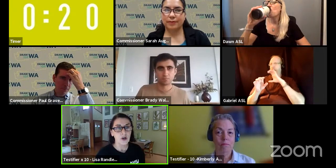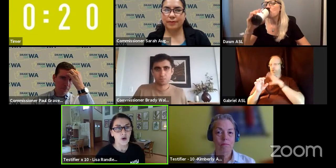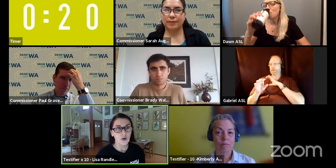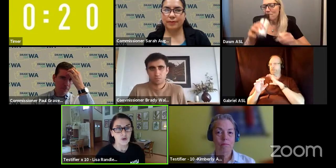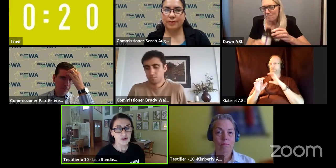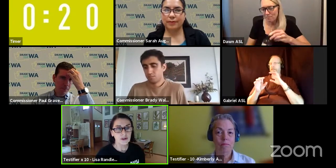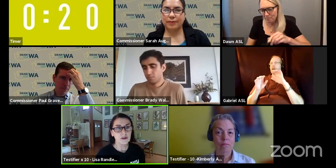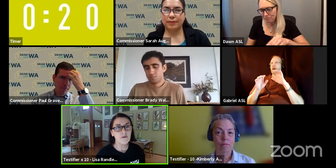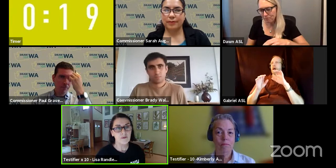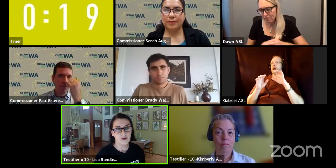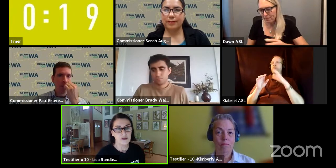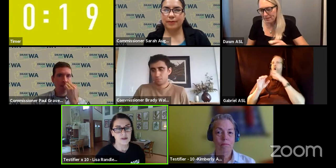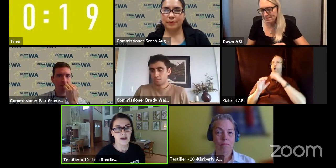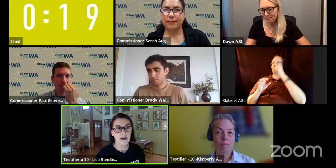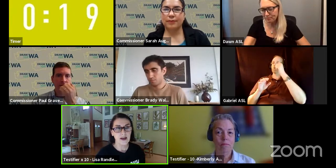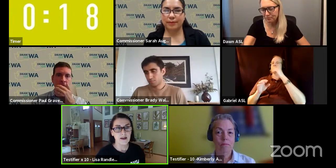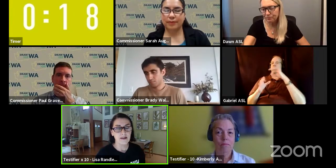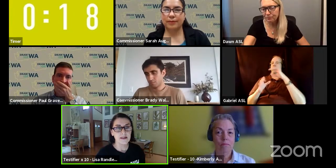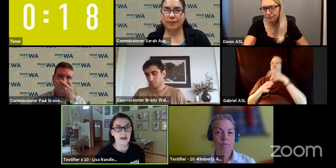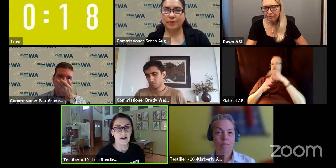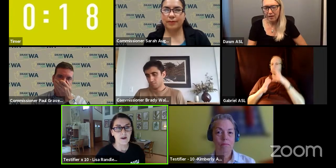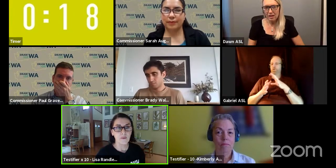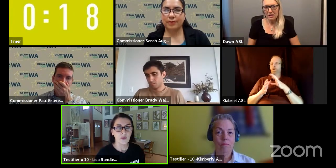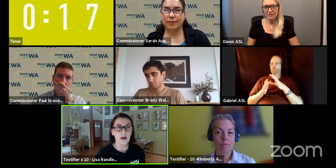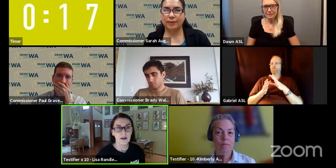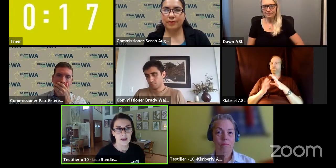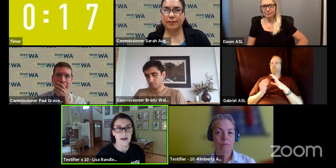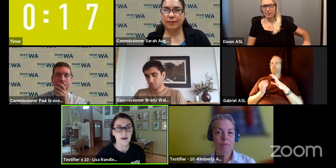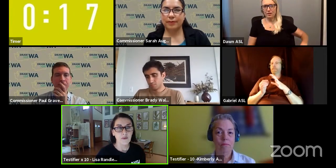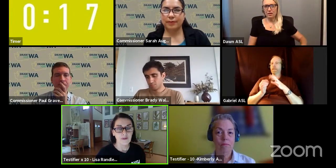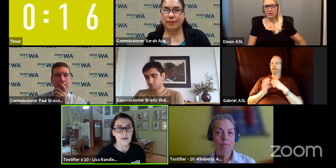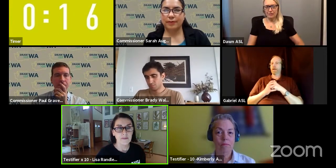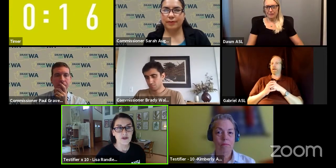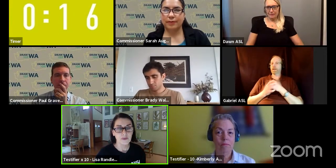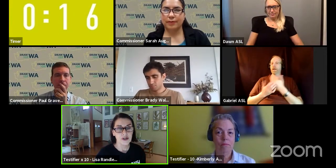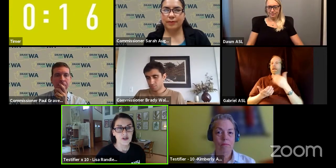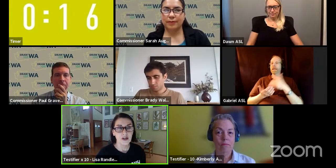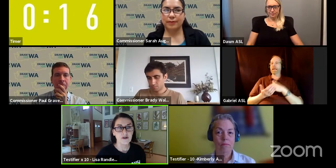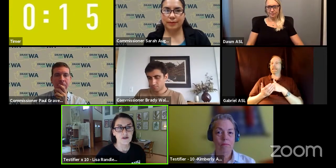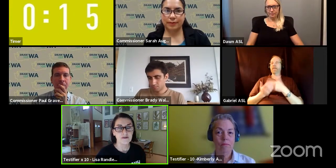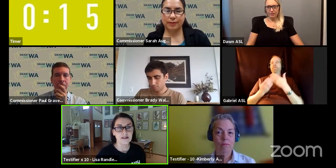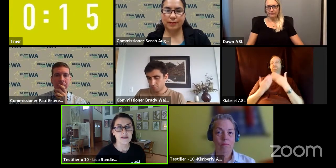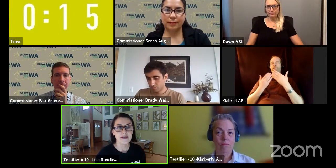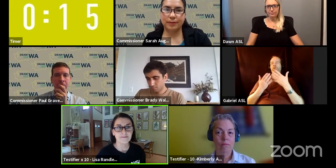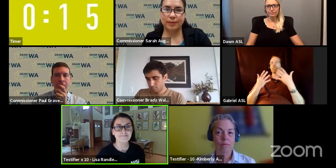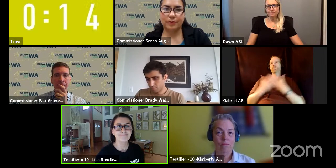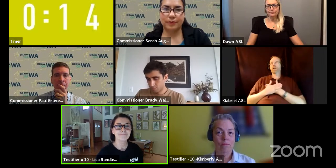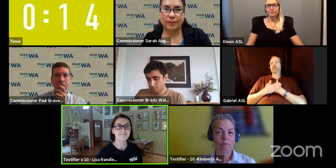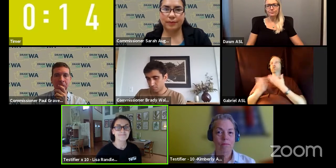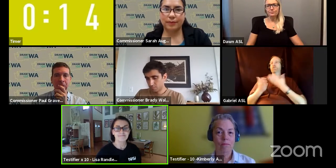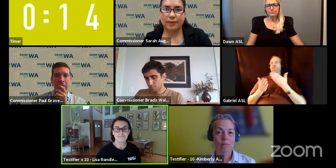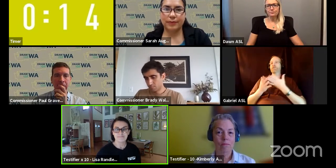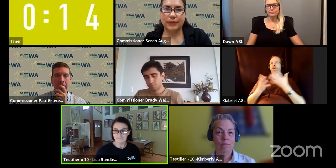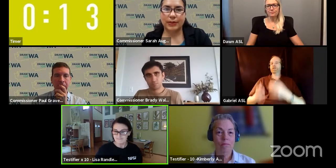of older voters. And again, very much appreciate your services.